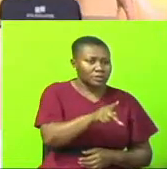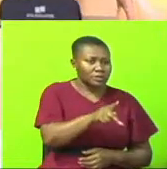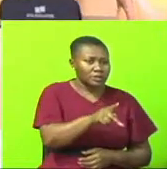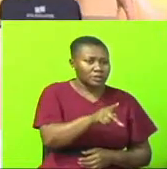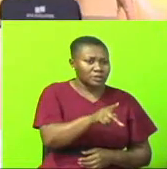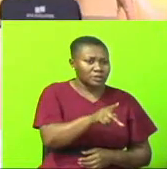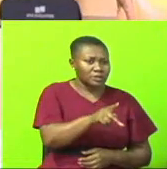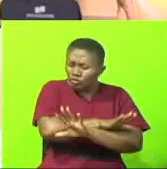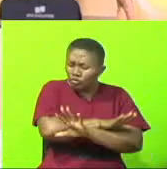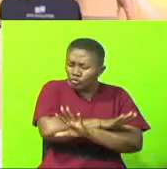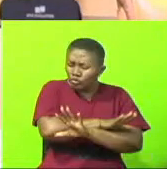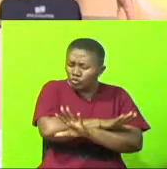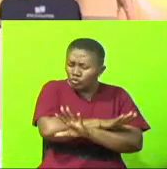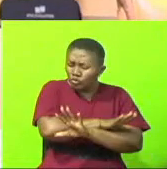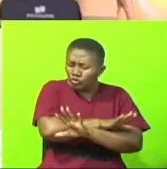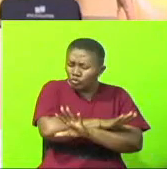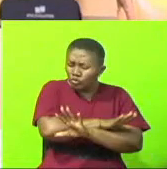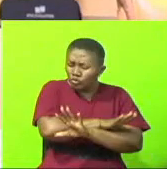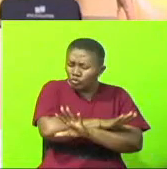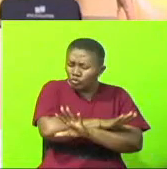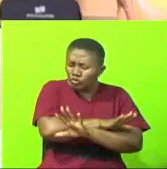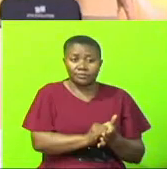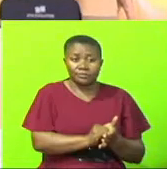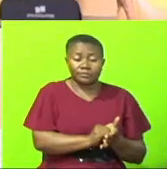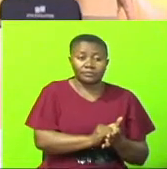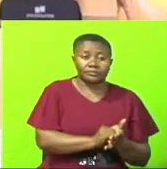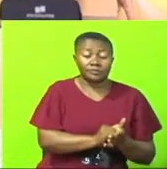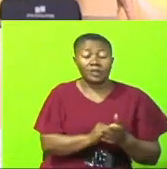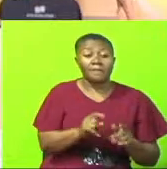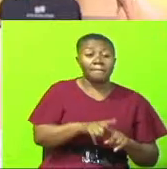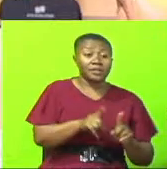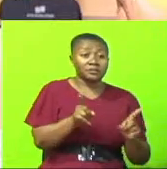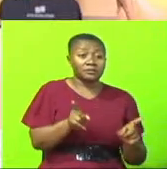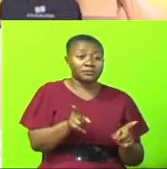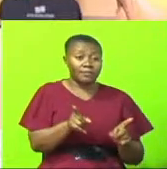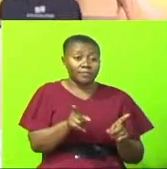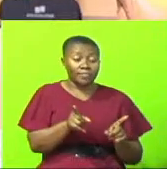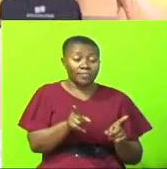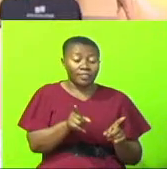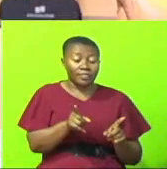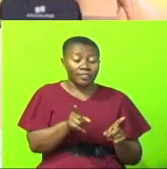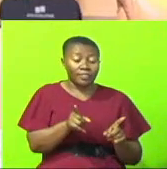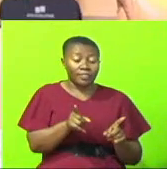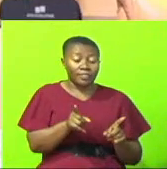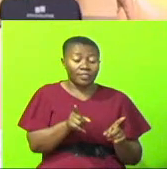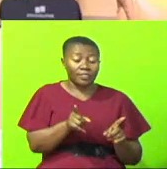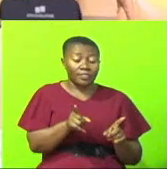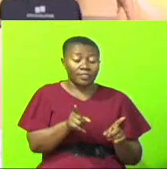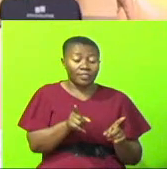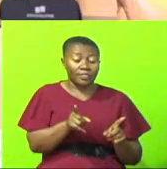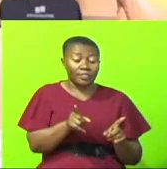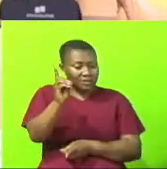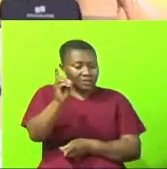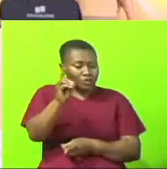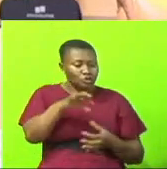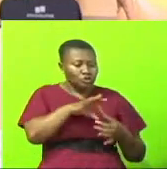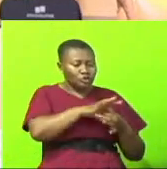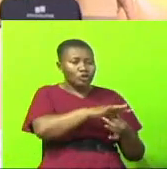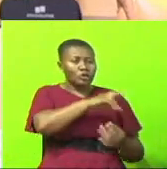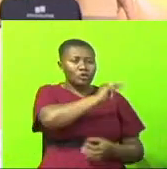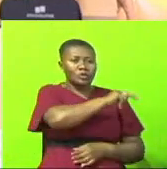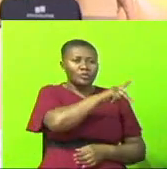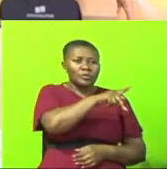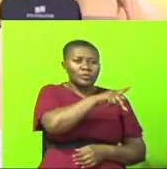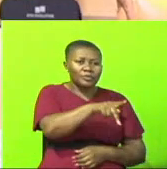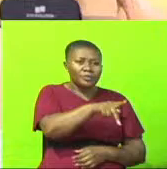nothing constitutionally wrong with that. But then, he has decided to join the New Patriotic Party. And in the language